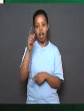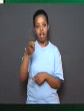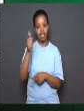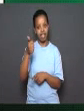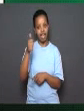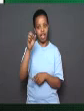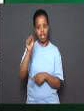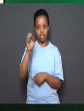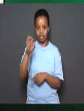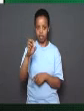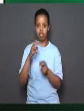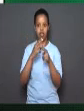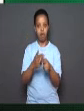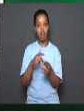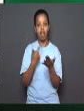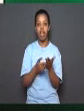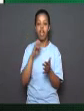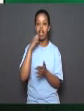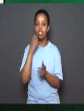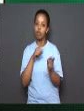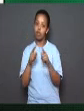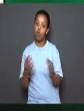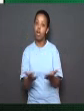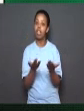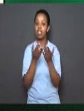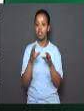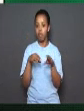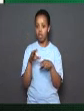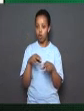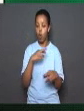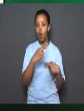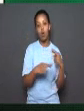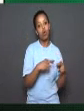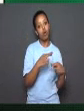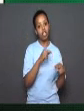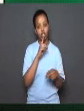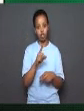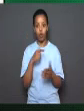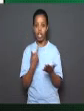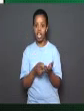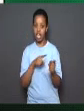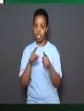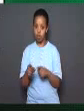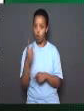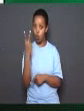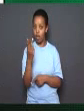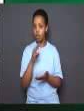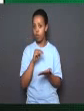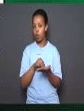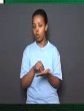ligase. These enzymes catalyze reactions in which